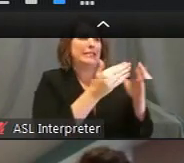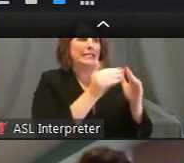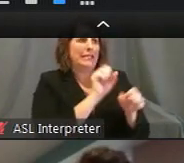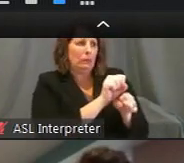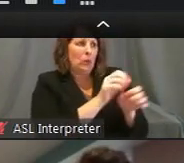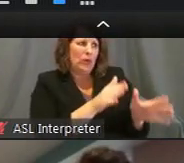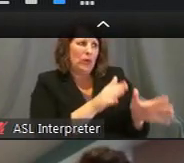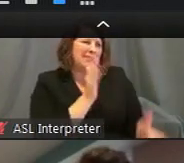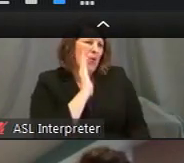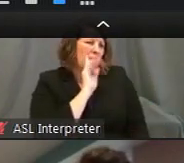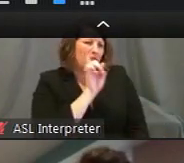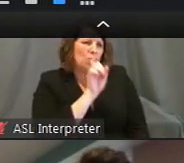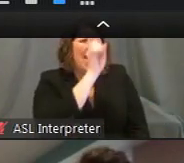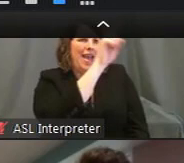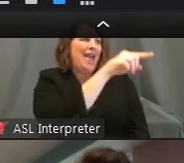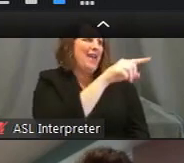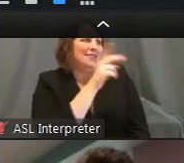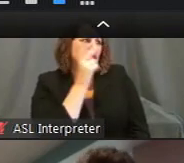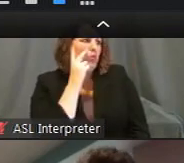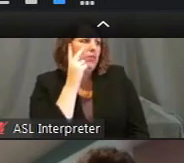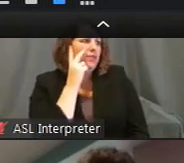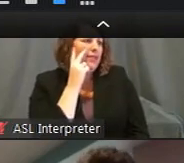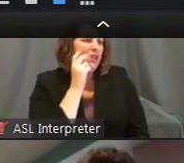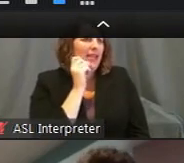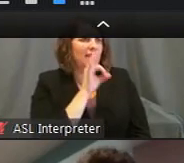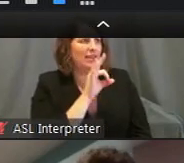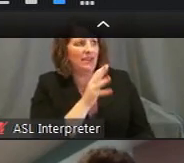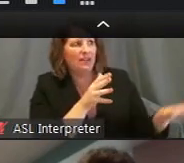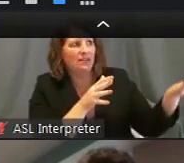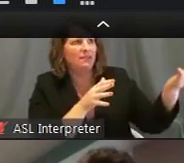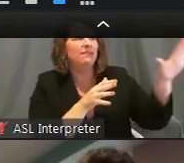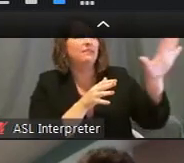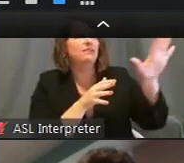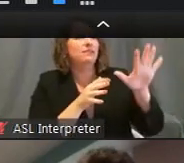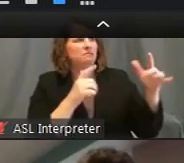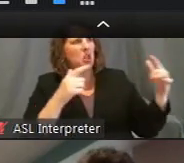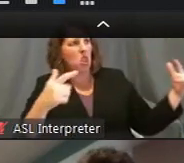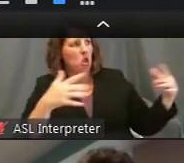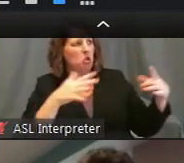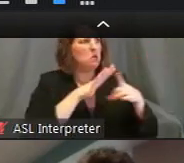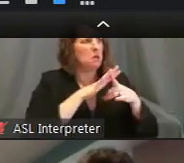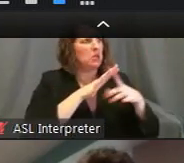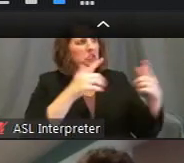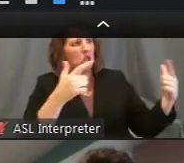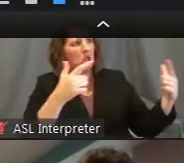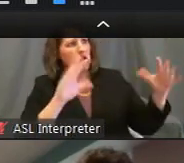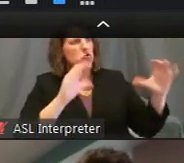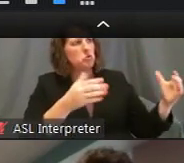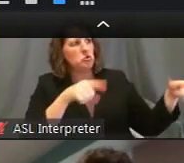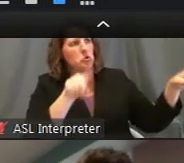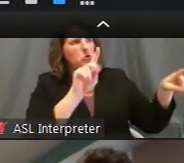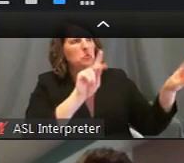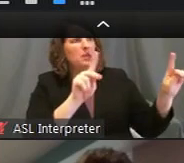I'll have to ask that question to see, you know, if that at a larger scope of group, a larger population are in that